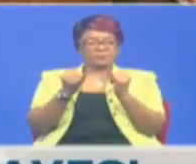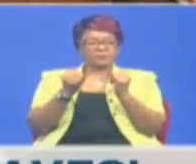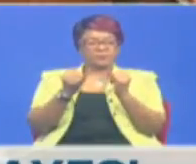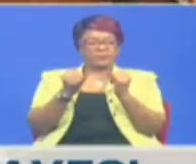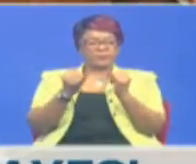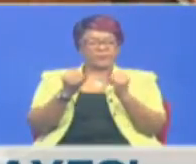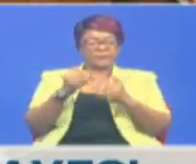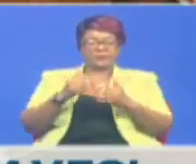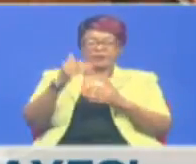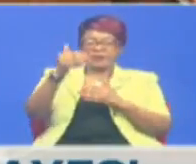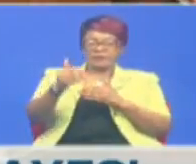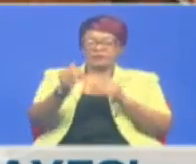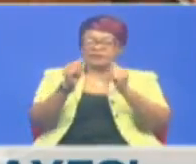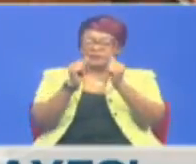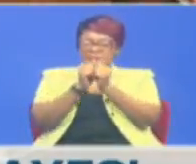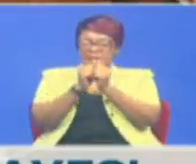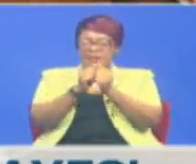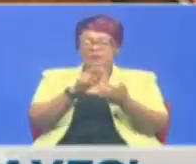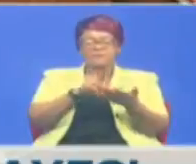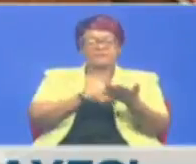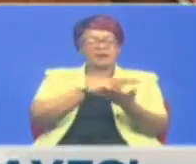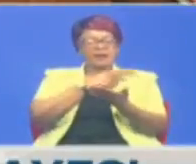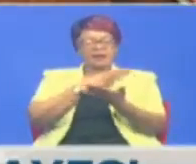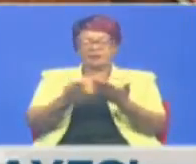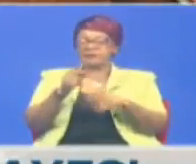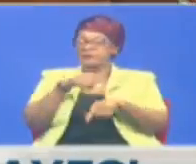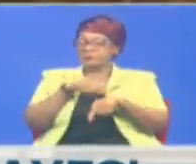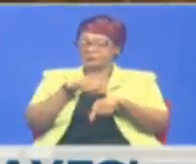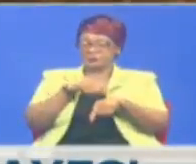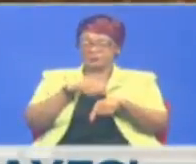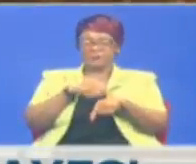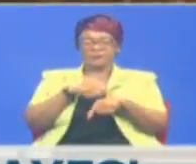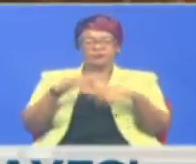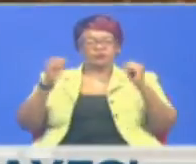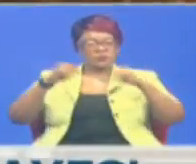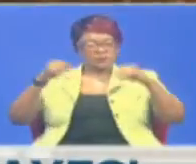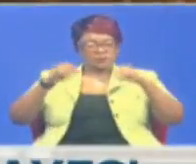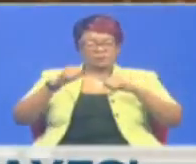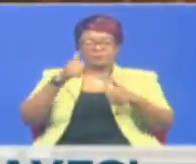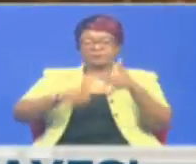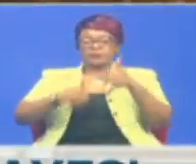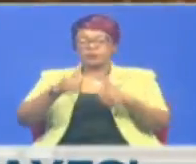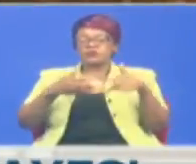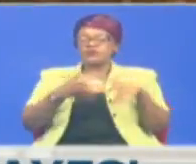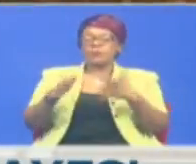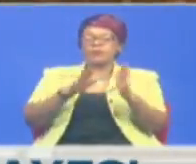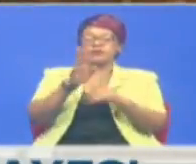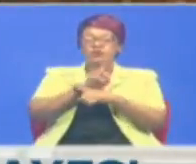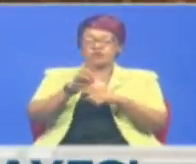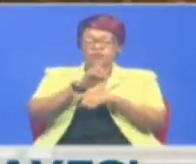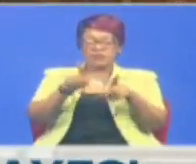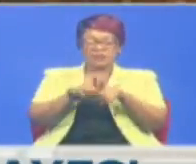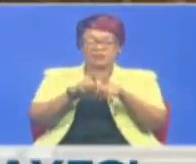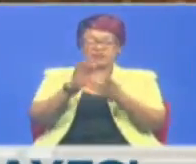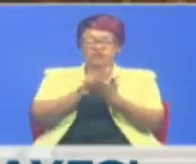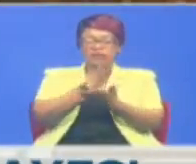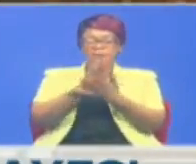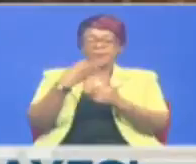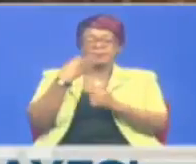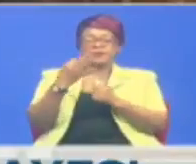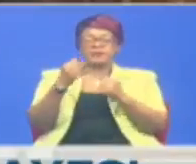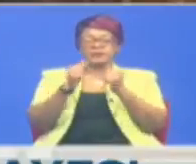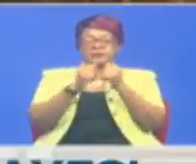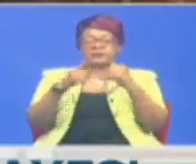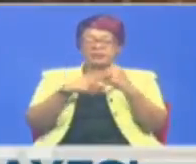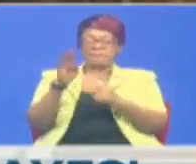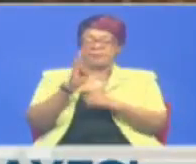After 10 failed attempts at reaching a consensus on which formula to use while sharing the 316 billion